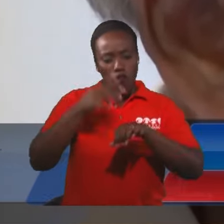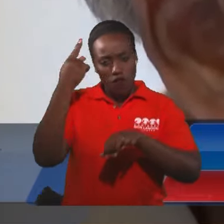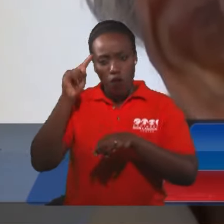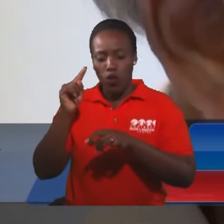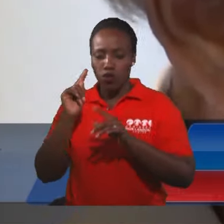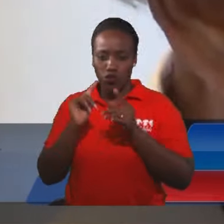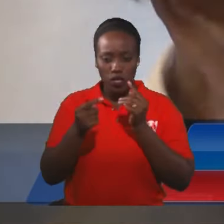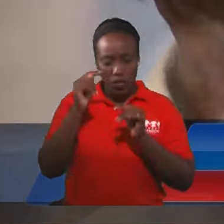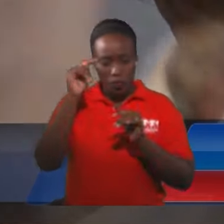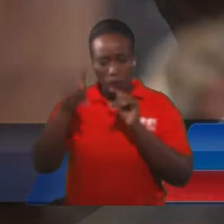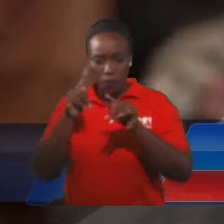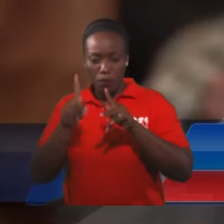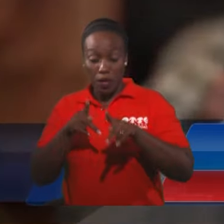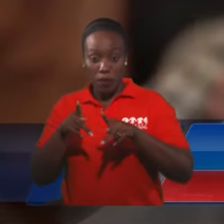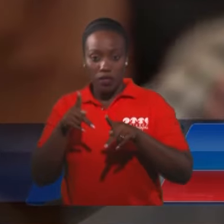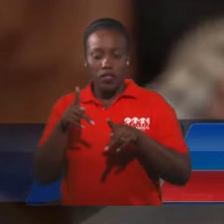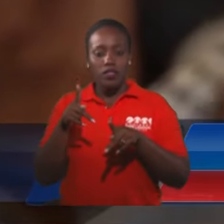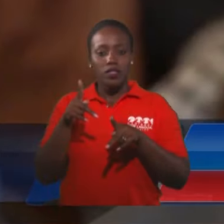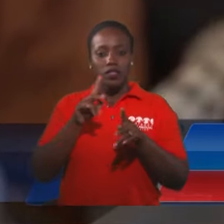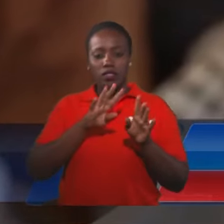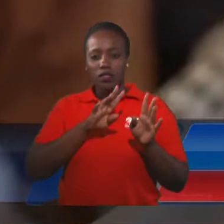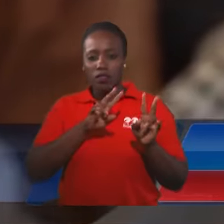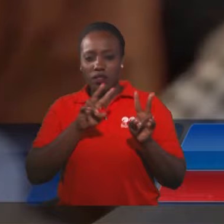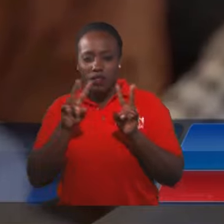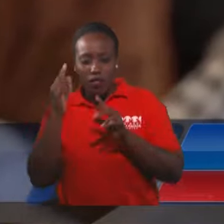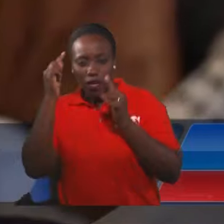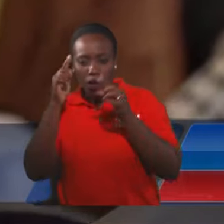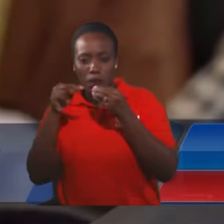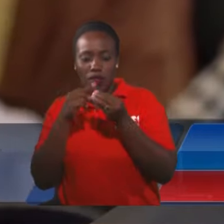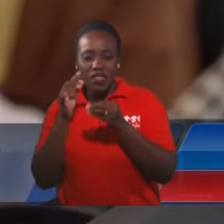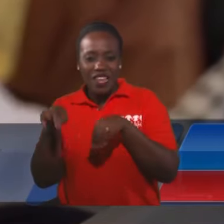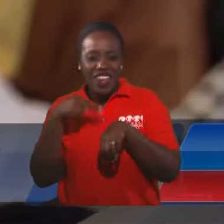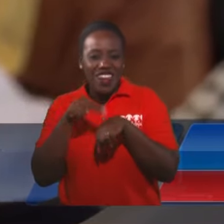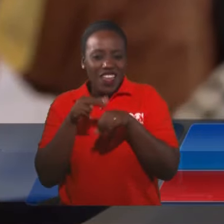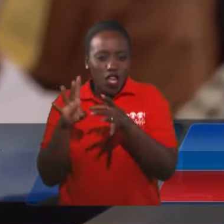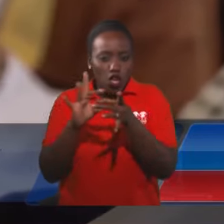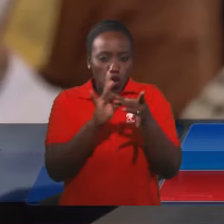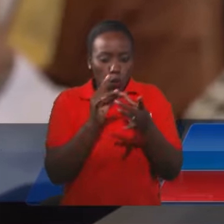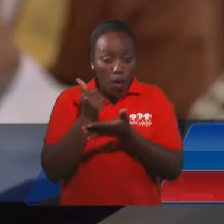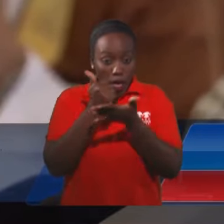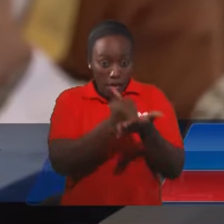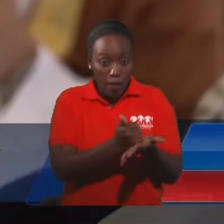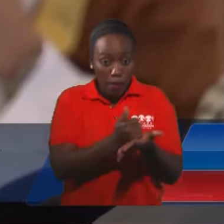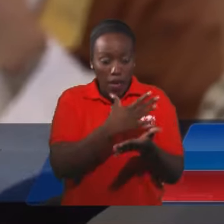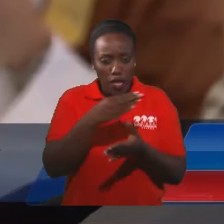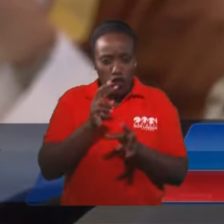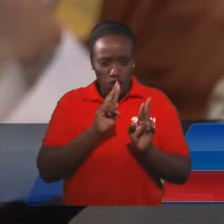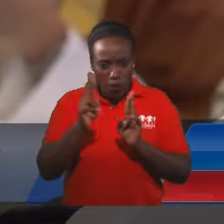and Tobago's expressions of its national unity and its support and respect for its religious diversity.